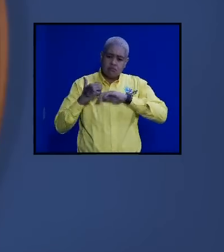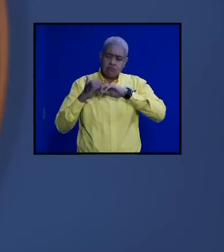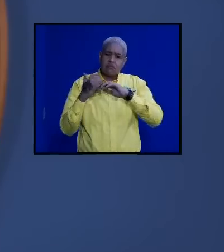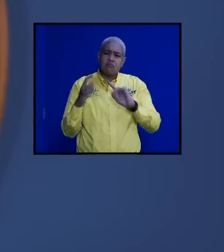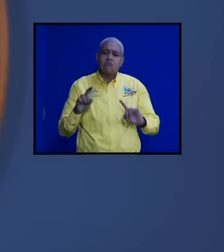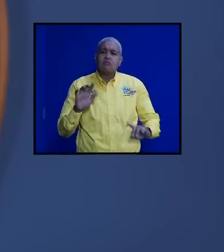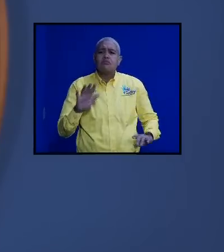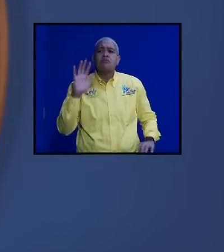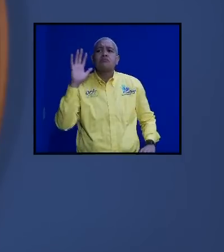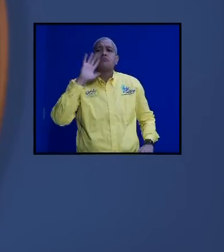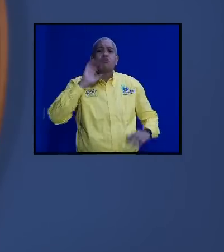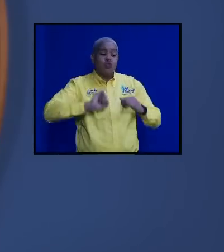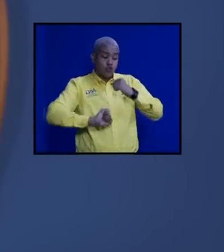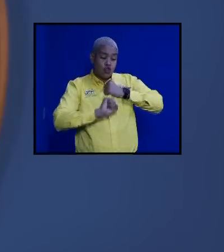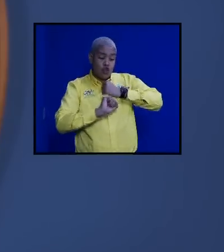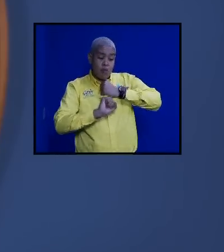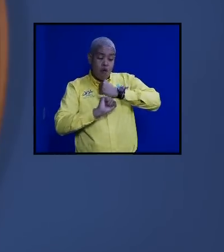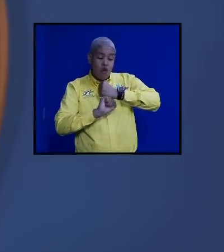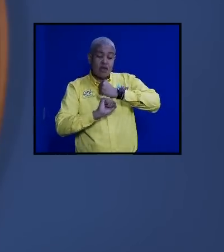were supported